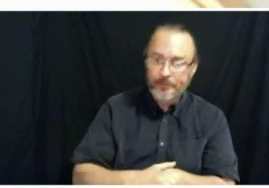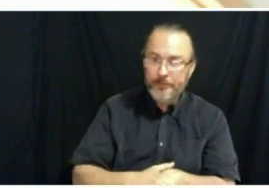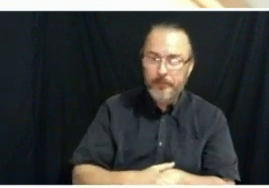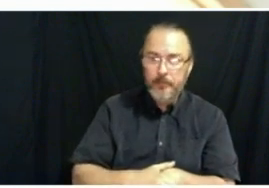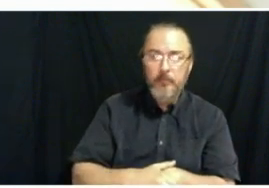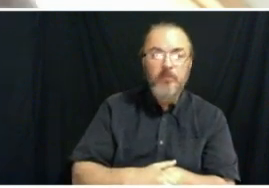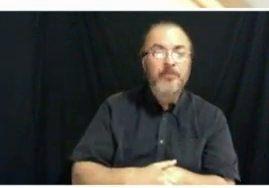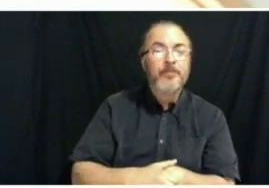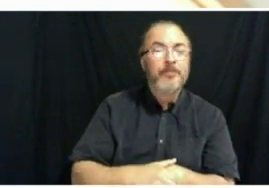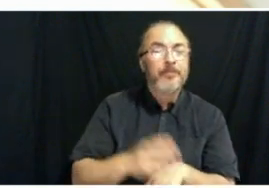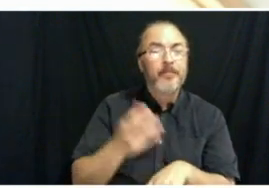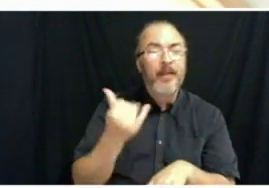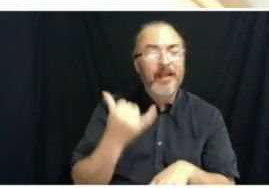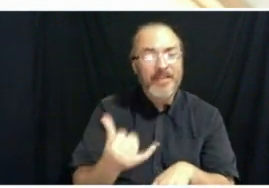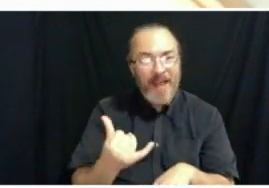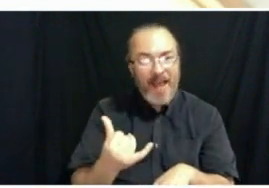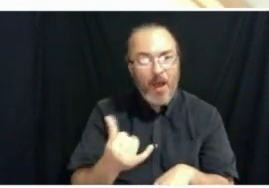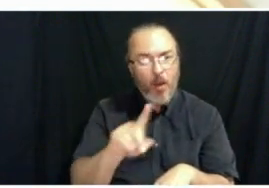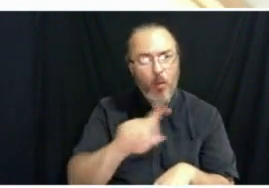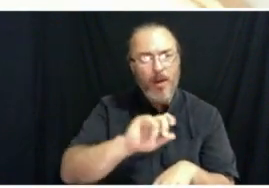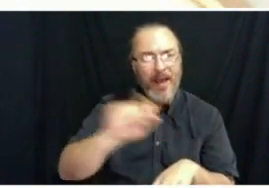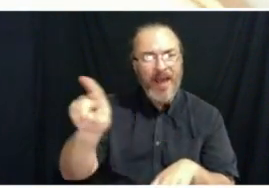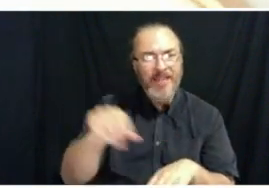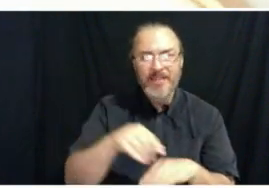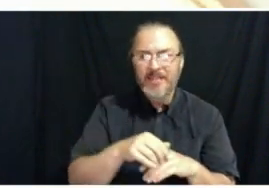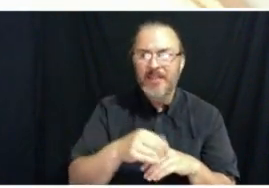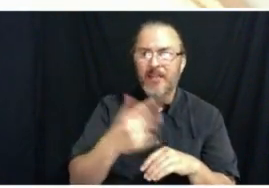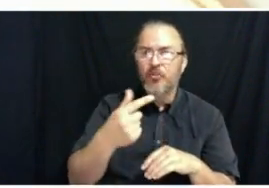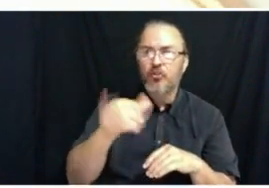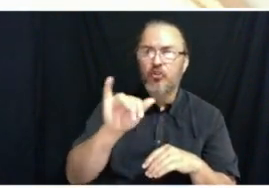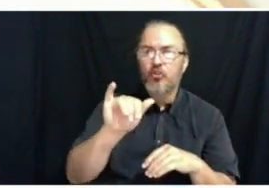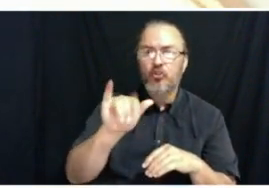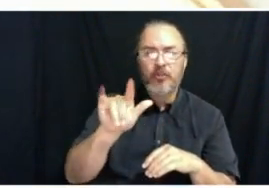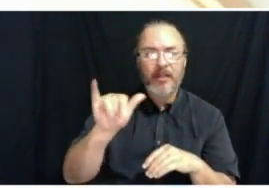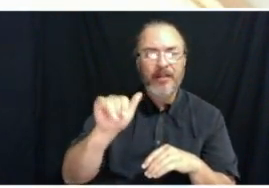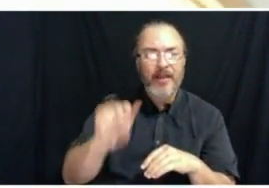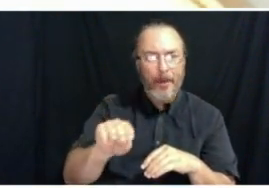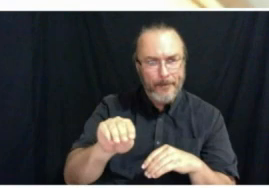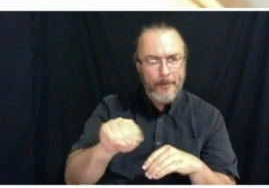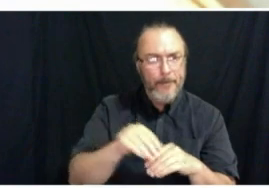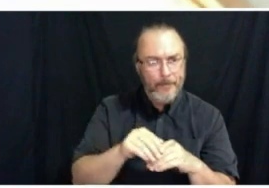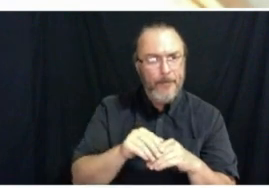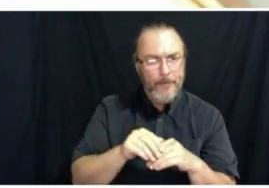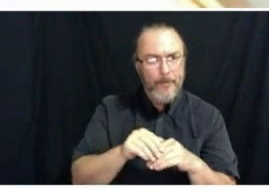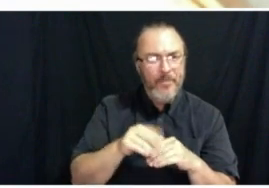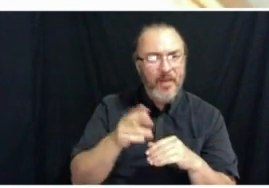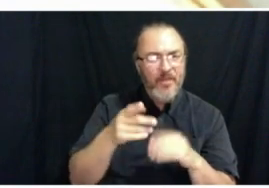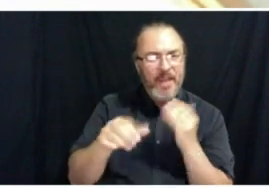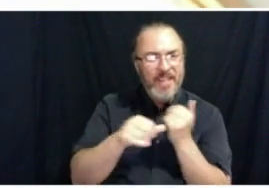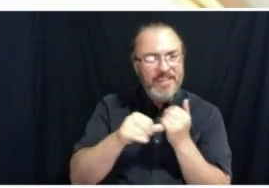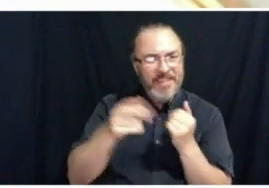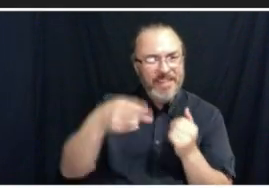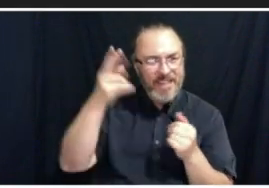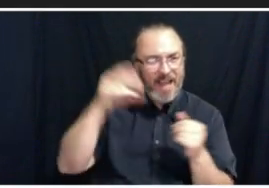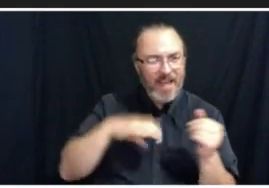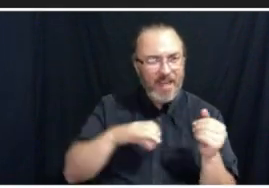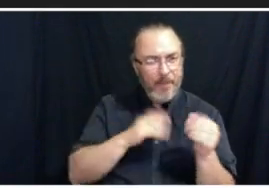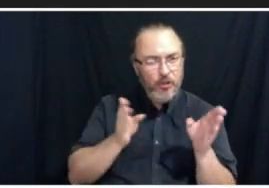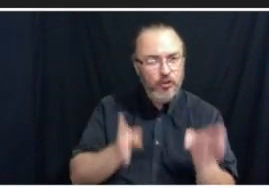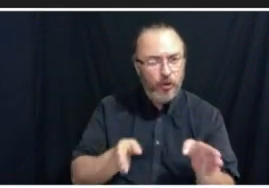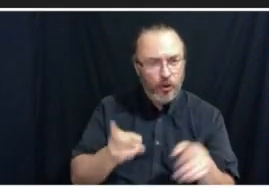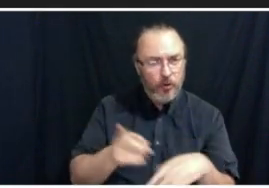I'd like to pose a question to Gillian Triggs, the Assistant High Commissioner for Protection at UNHCR.